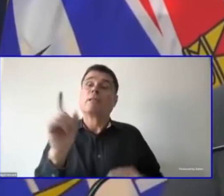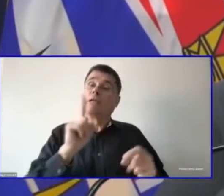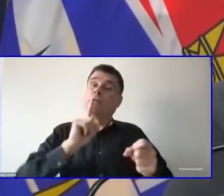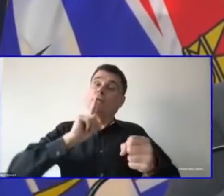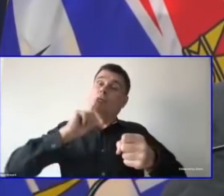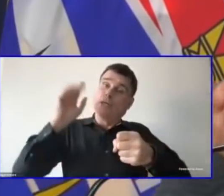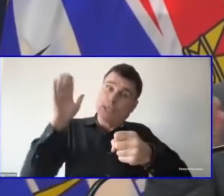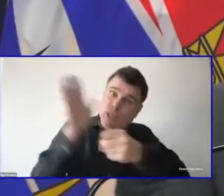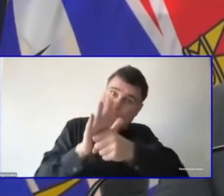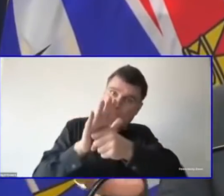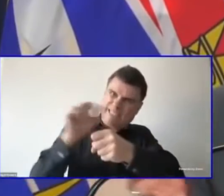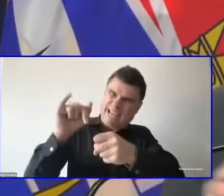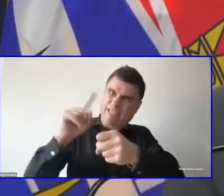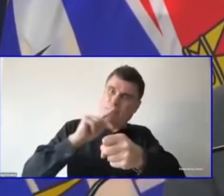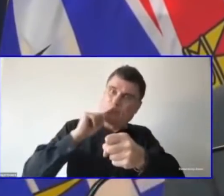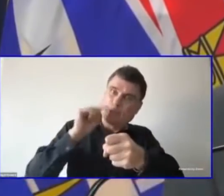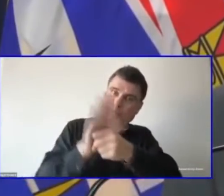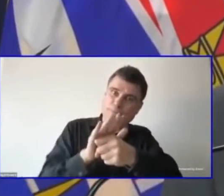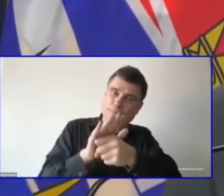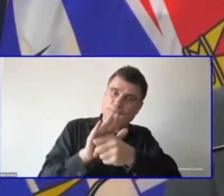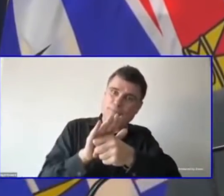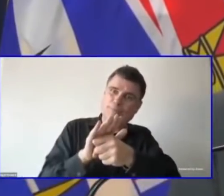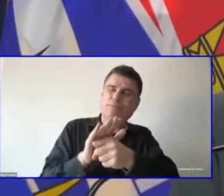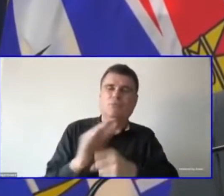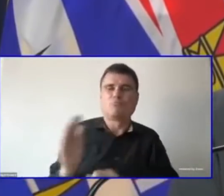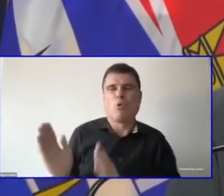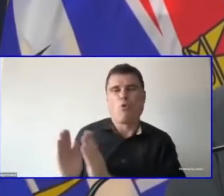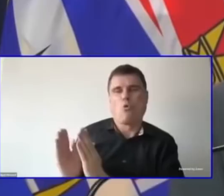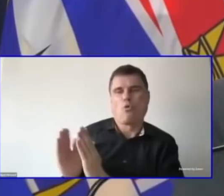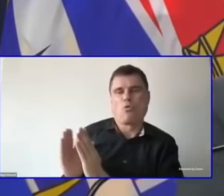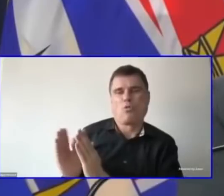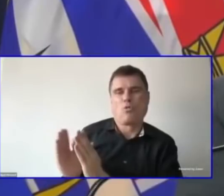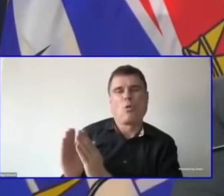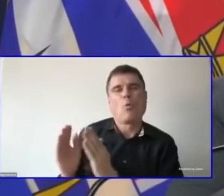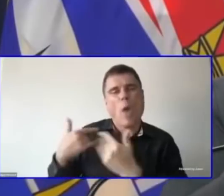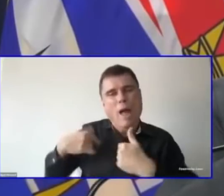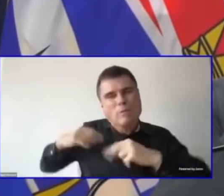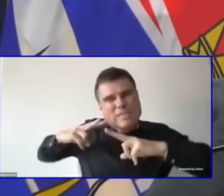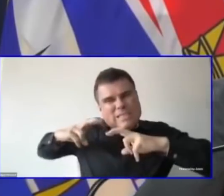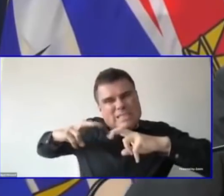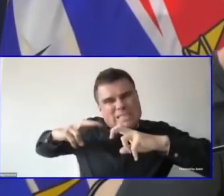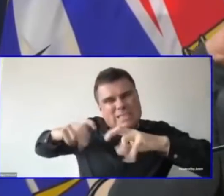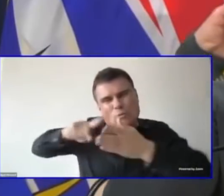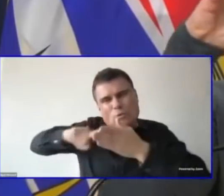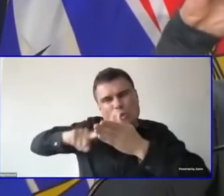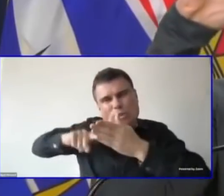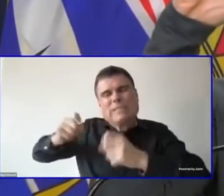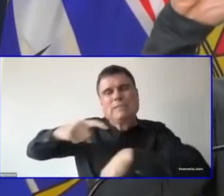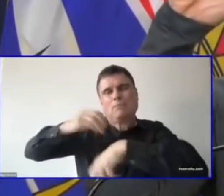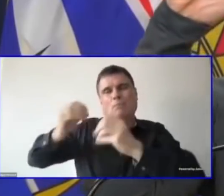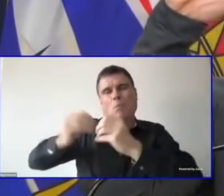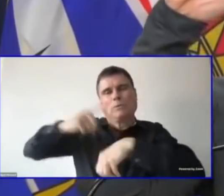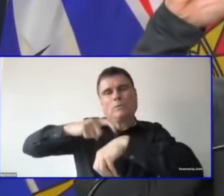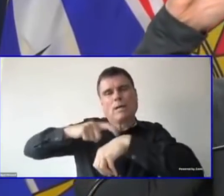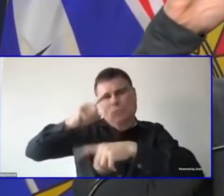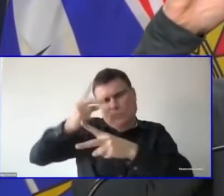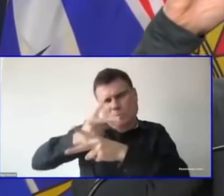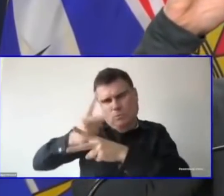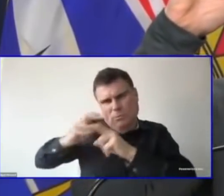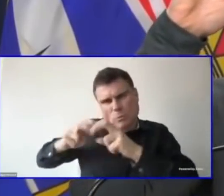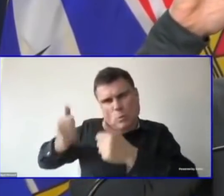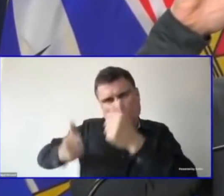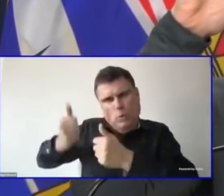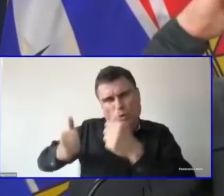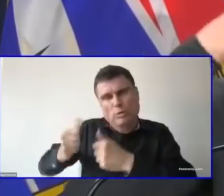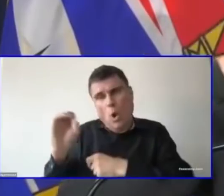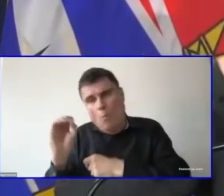genome sequencing, and so there's a delay. So we are seeing that the percentage of cases on a day-by-day basis that are